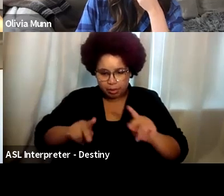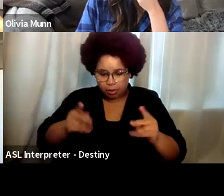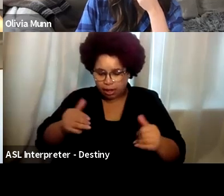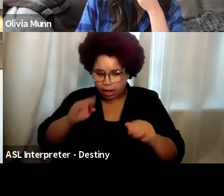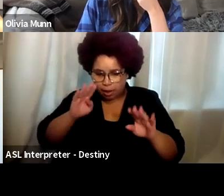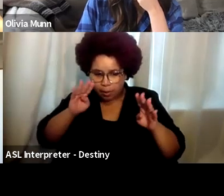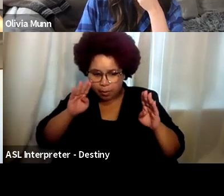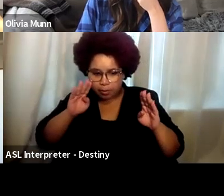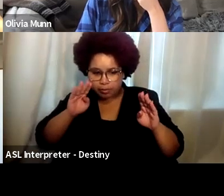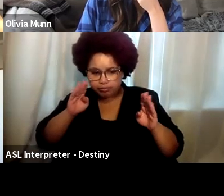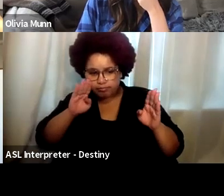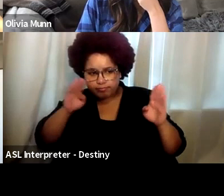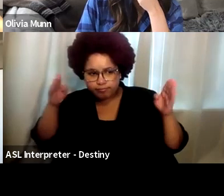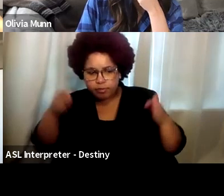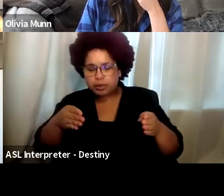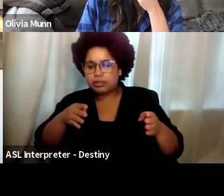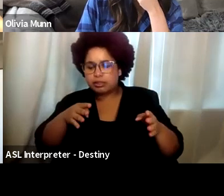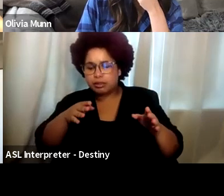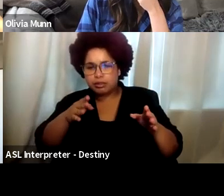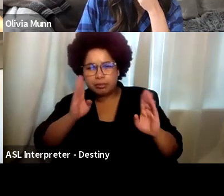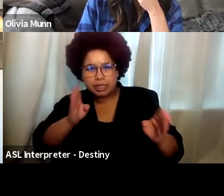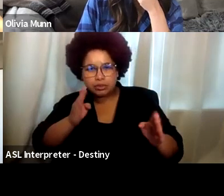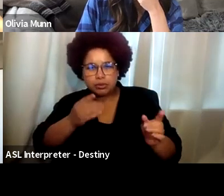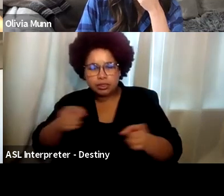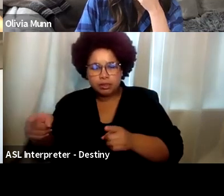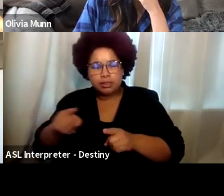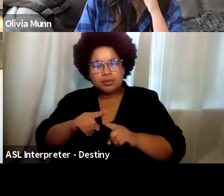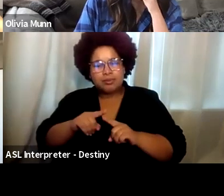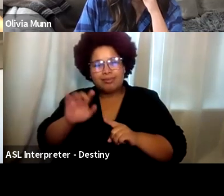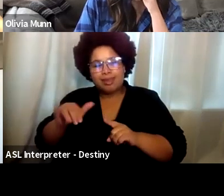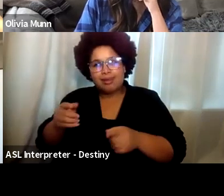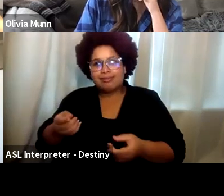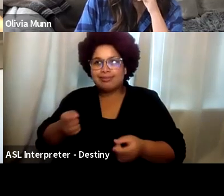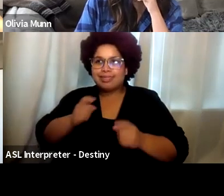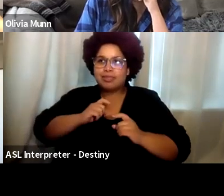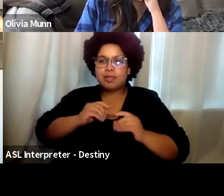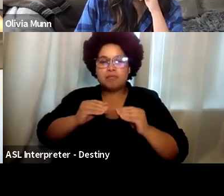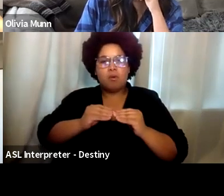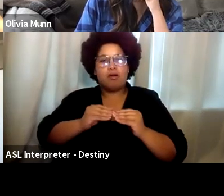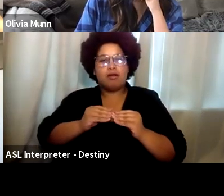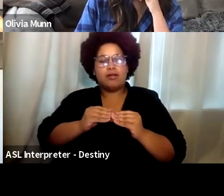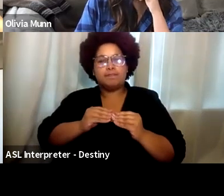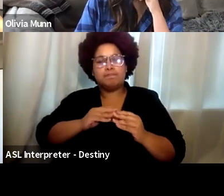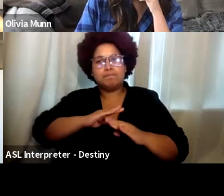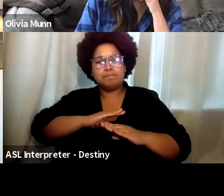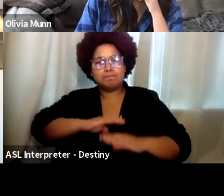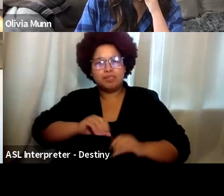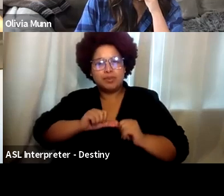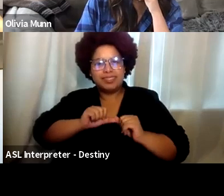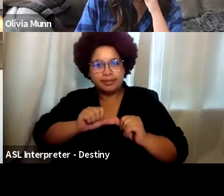world is watching and listening. So that gives me comfort to keep going. And like Vicky Nguyen of